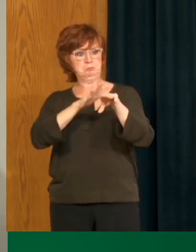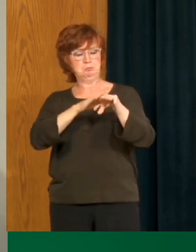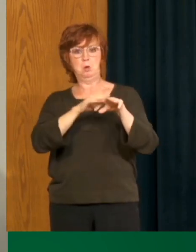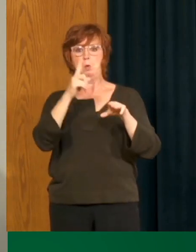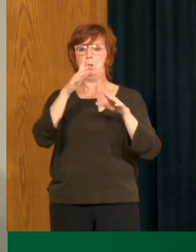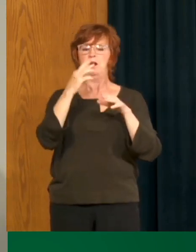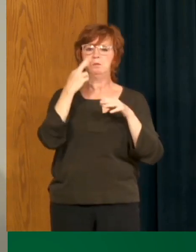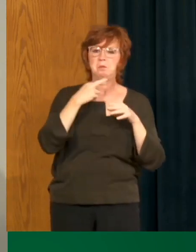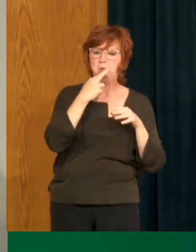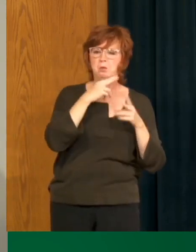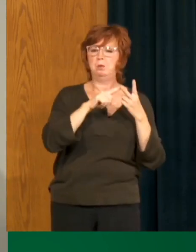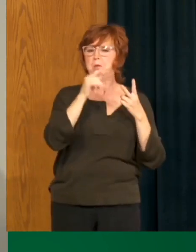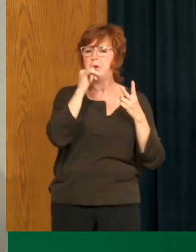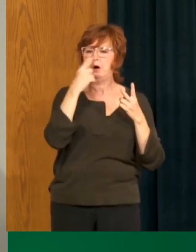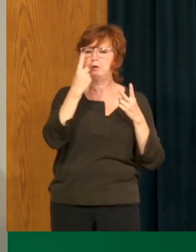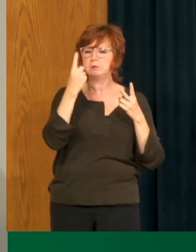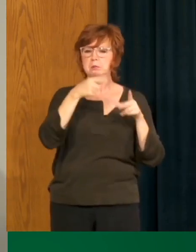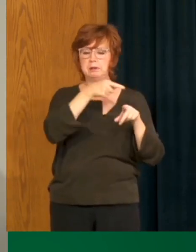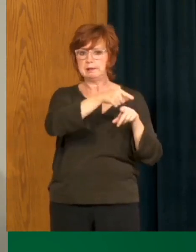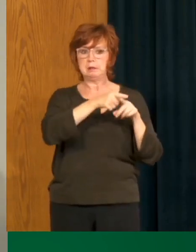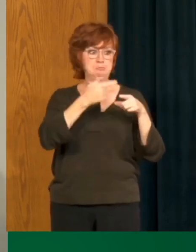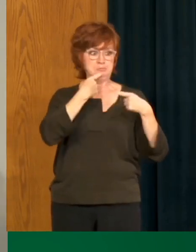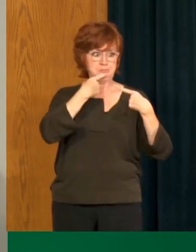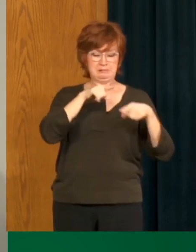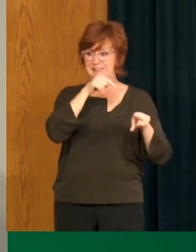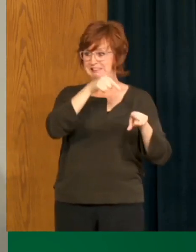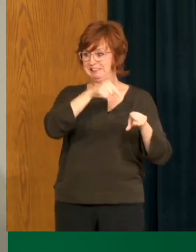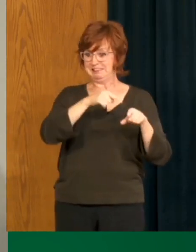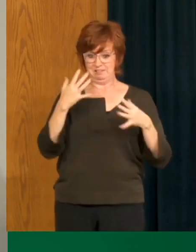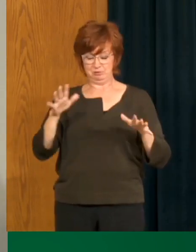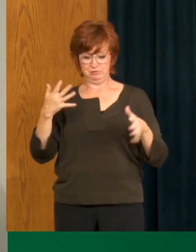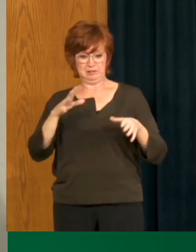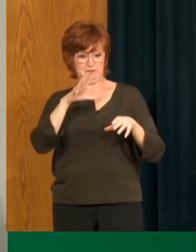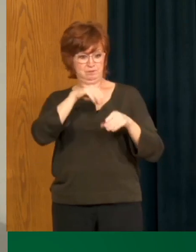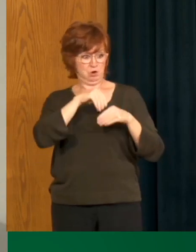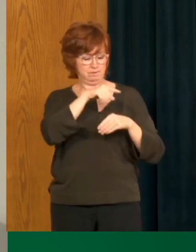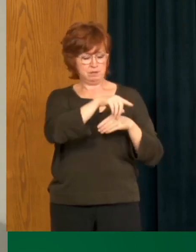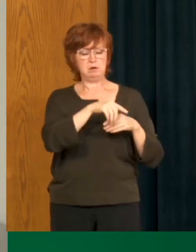concerns or any symptoms, you can seek testing or advice from 811. Thank you.